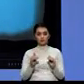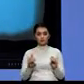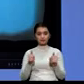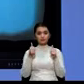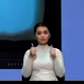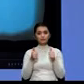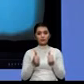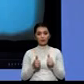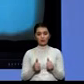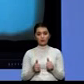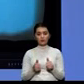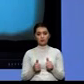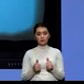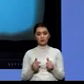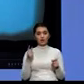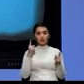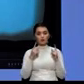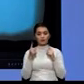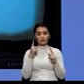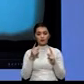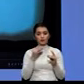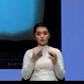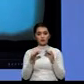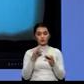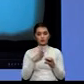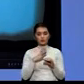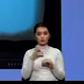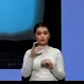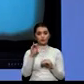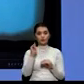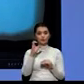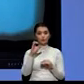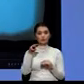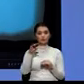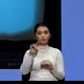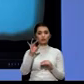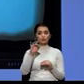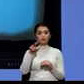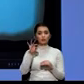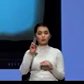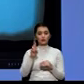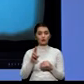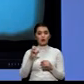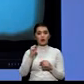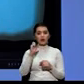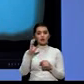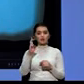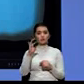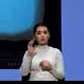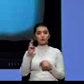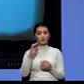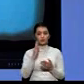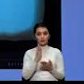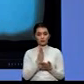bolajonlar, ekranda rivoyatda aytib o'tilgan usturlob asbobi. Demak, uning